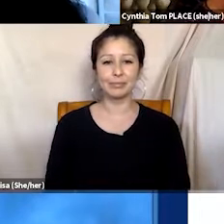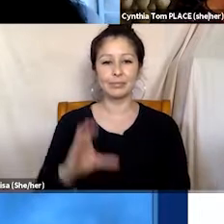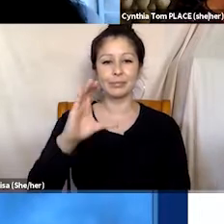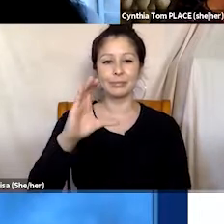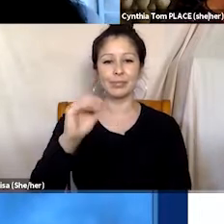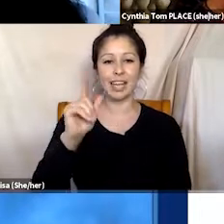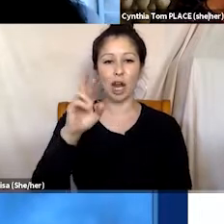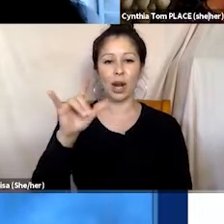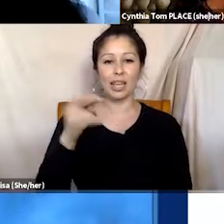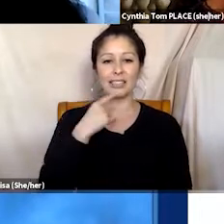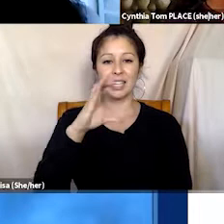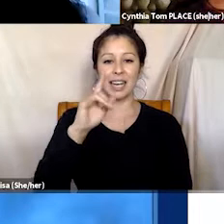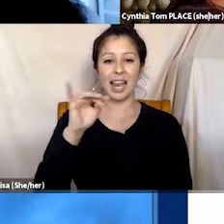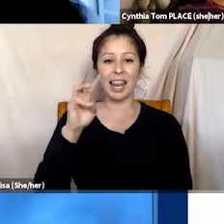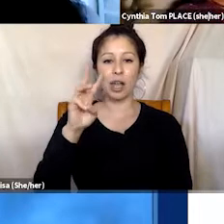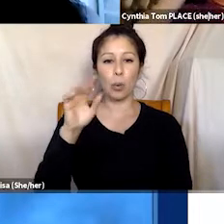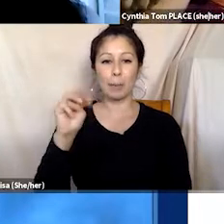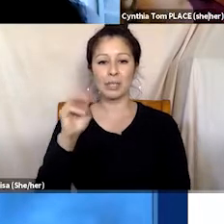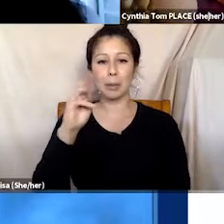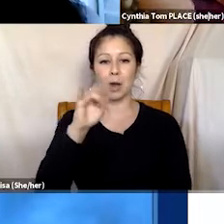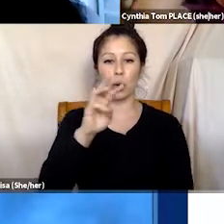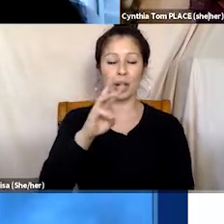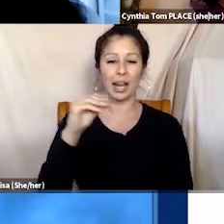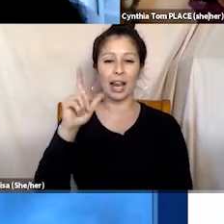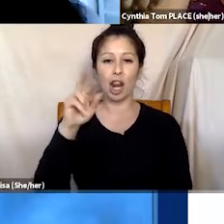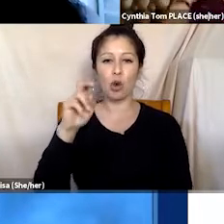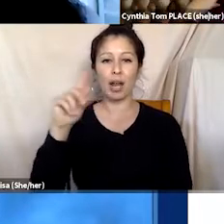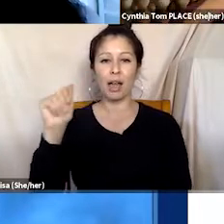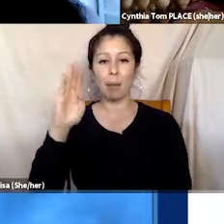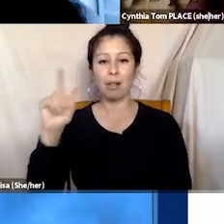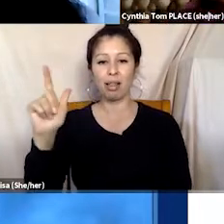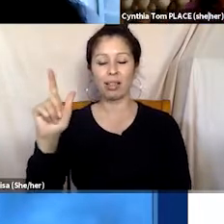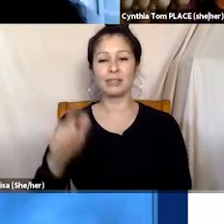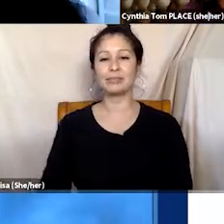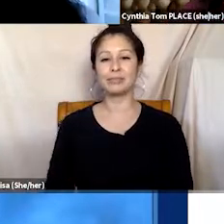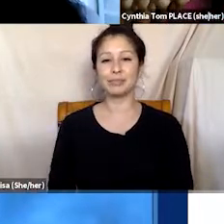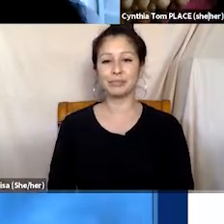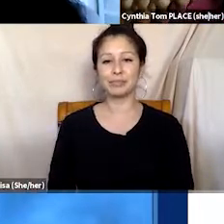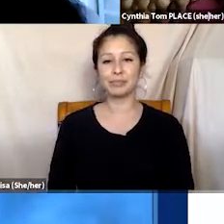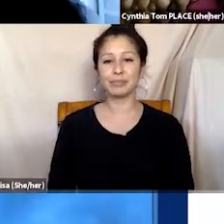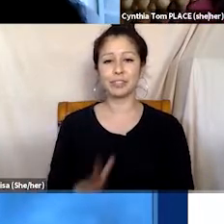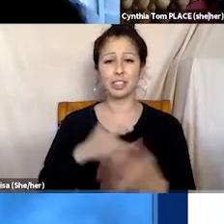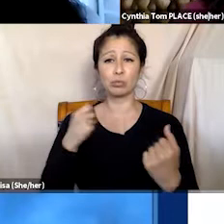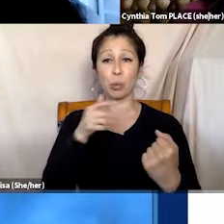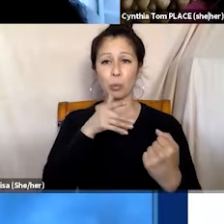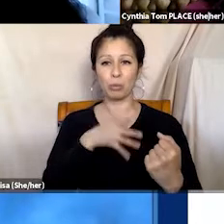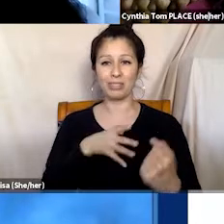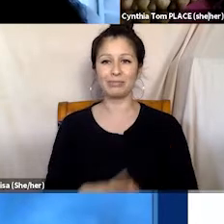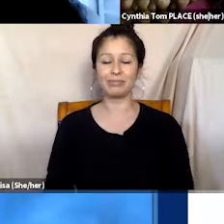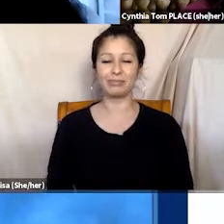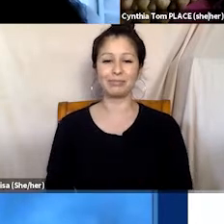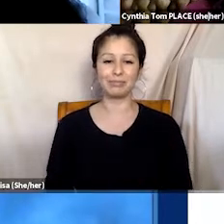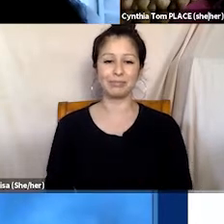Carolyn says Callie Williamson, Mary Williams, and Loretta Ball. Some strong women.